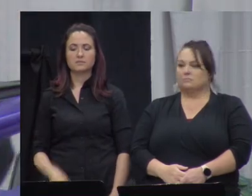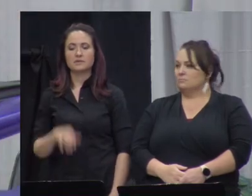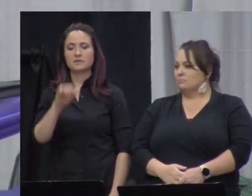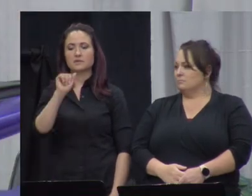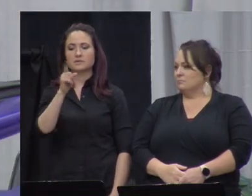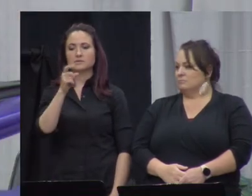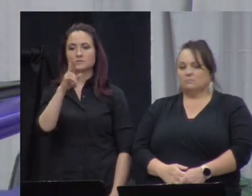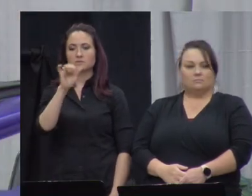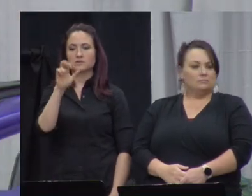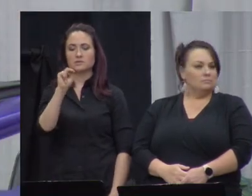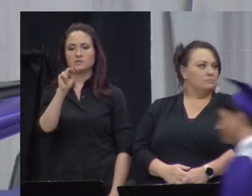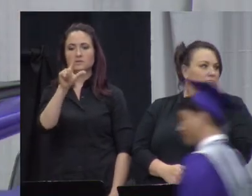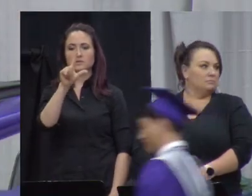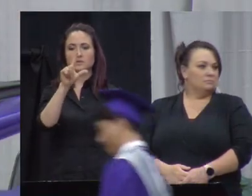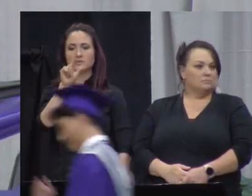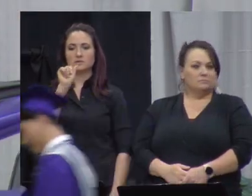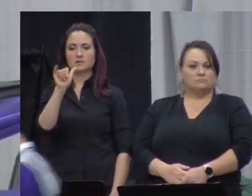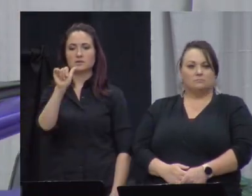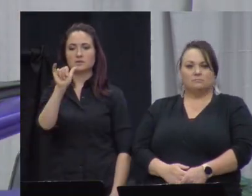Adrian Lael.